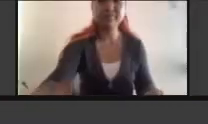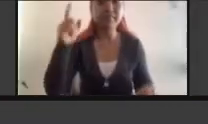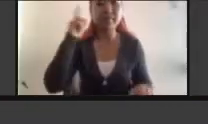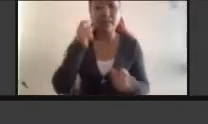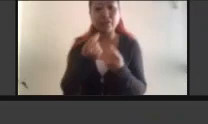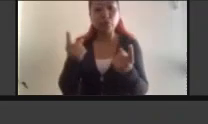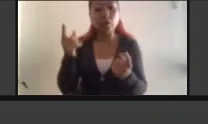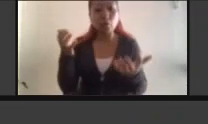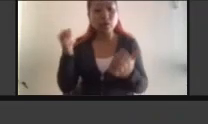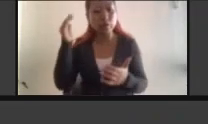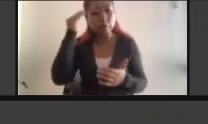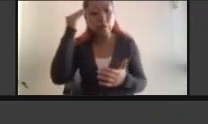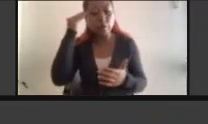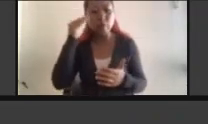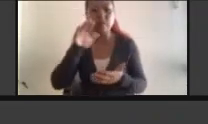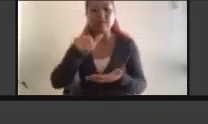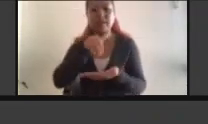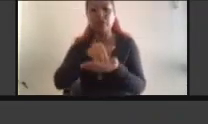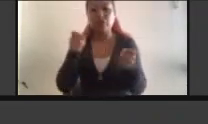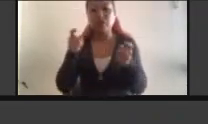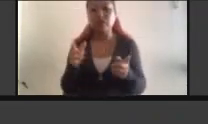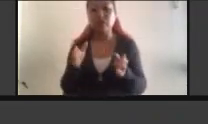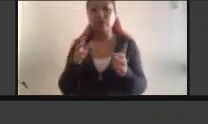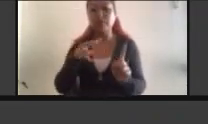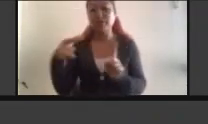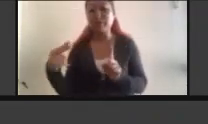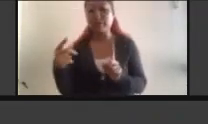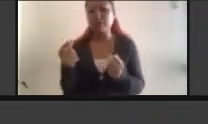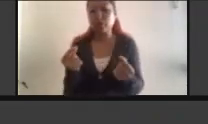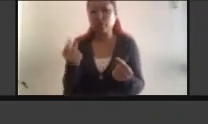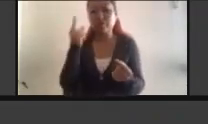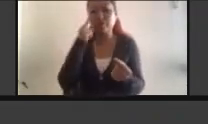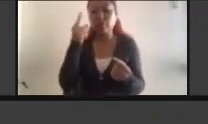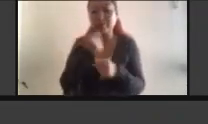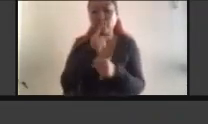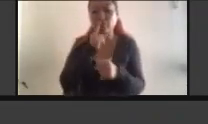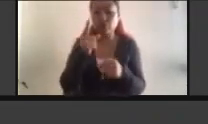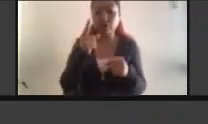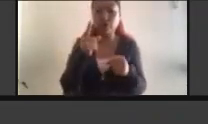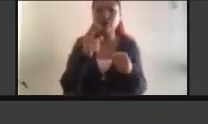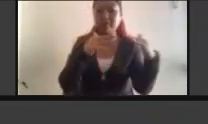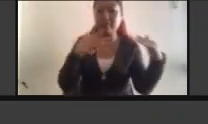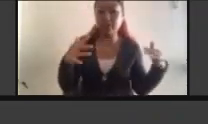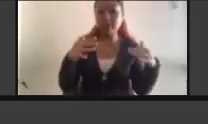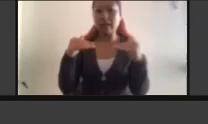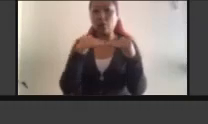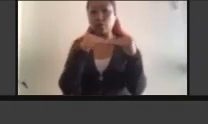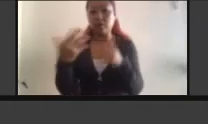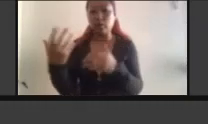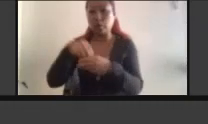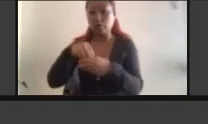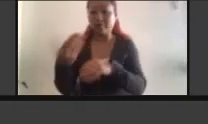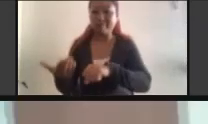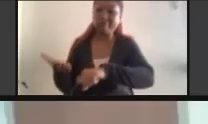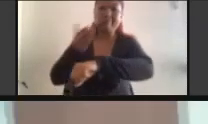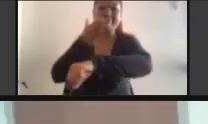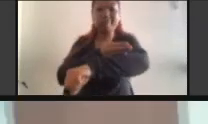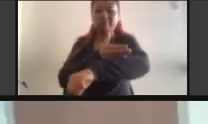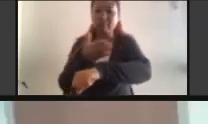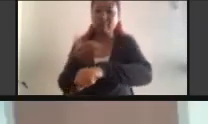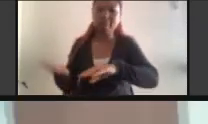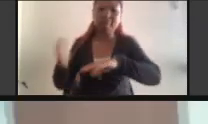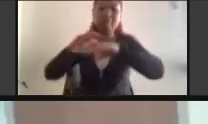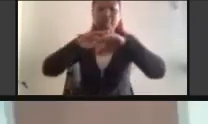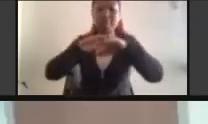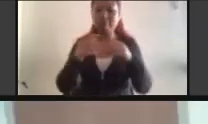perspective, what are you doing to increase diversity, equity, and inclusion? Okay, awesome. Yeah, so